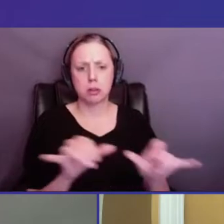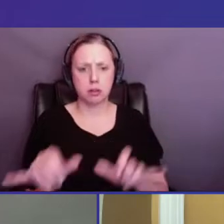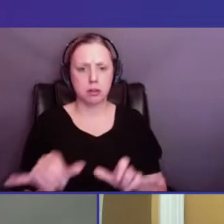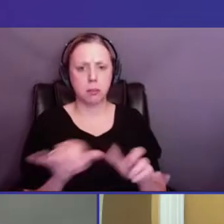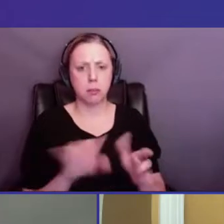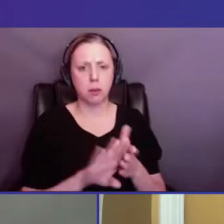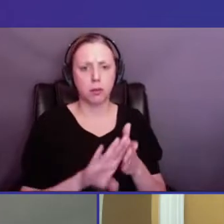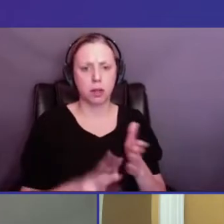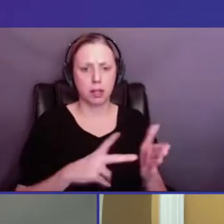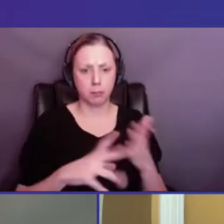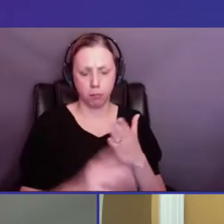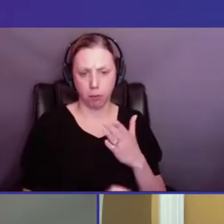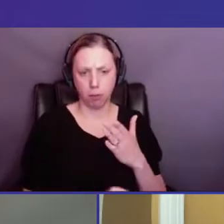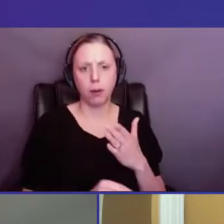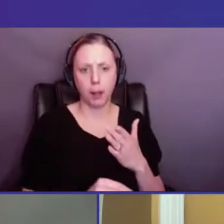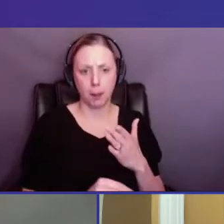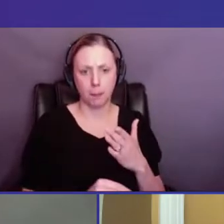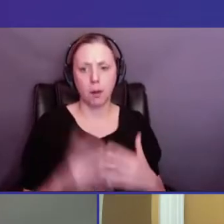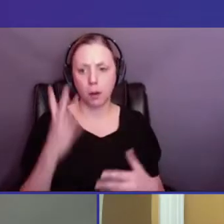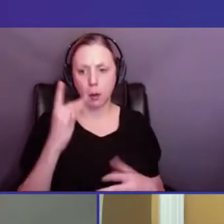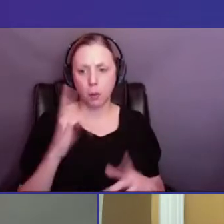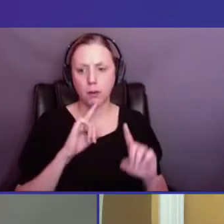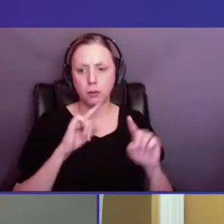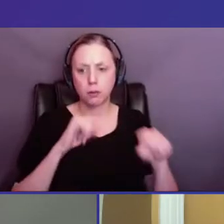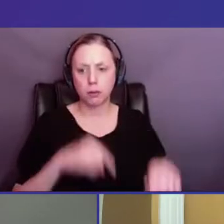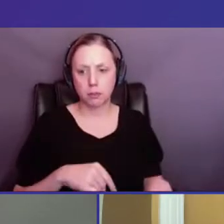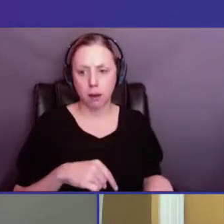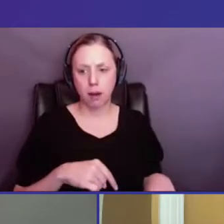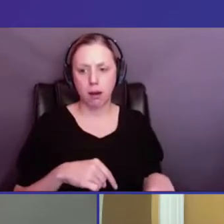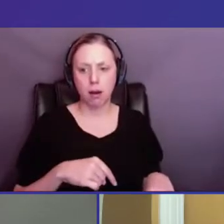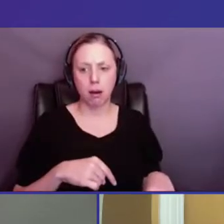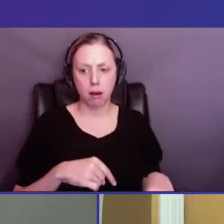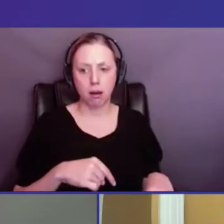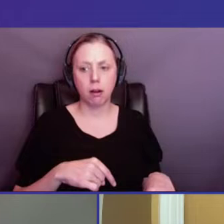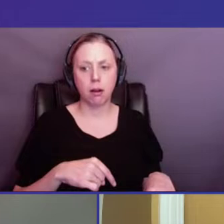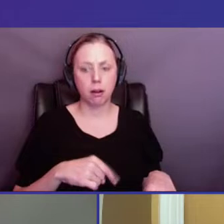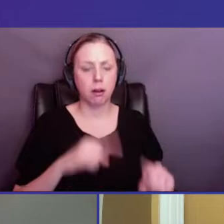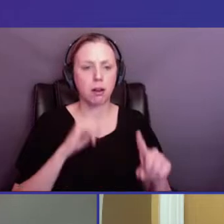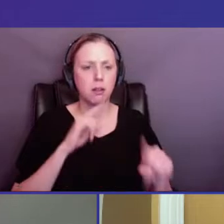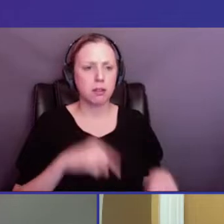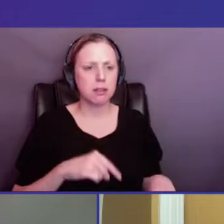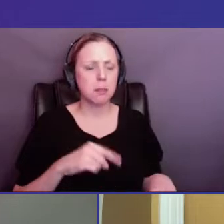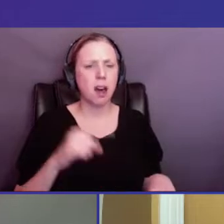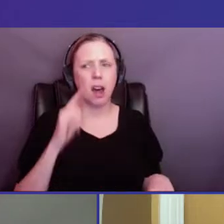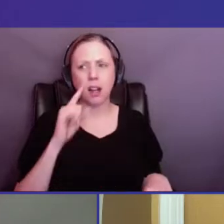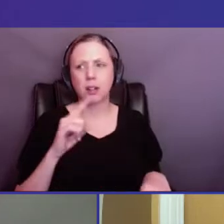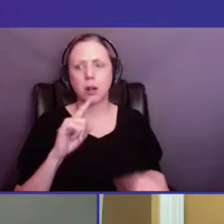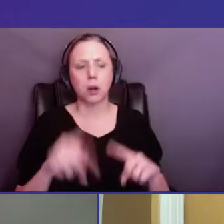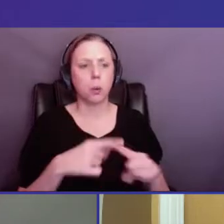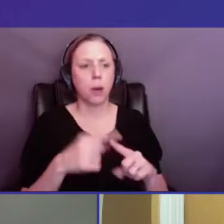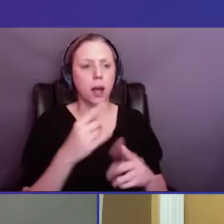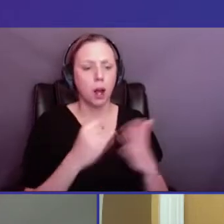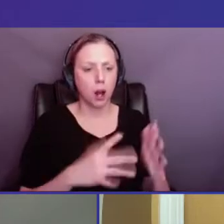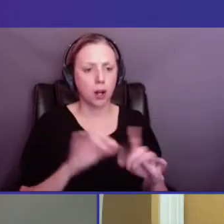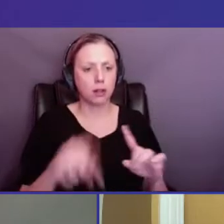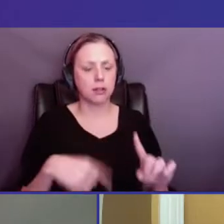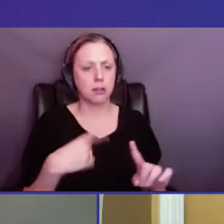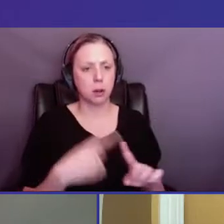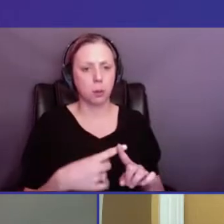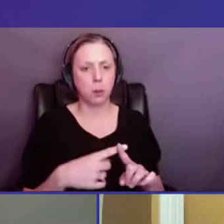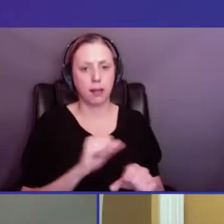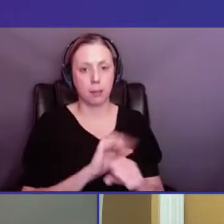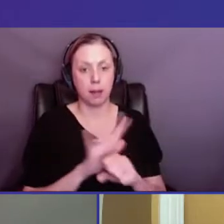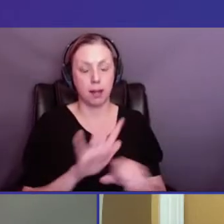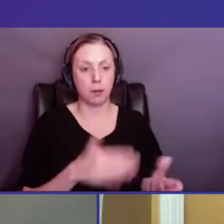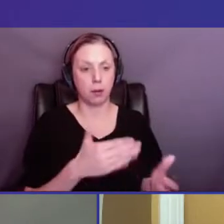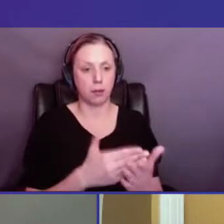relief programs to respond to the needs of artists when the pandemic arrived. So Moira, Risa, Randi, in